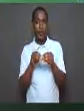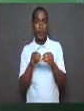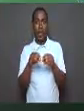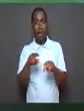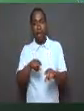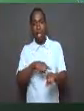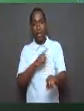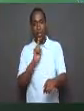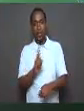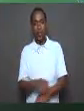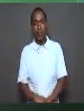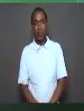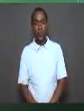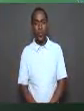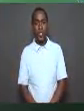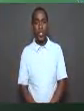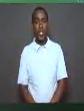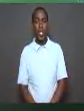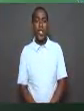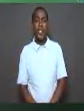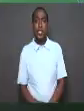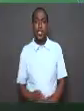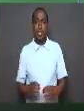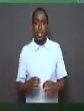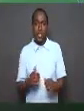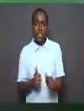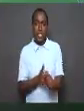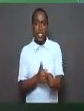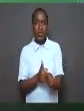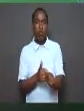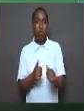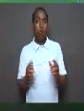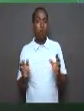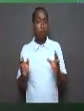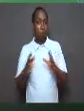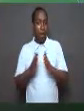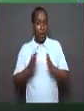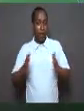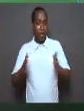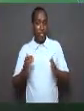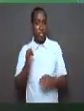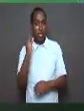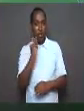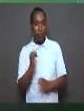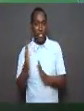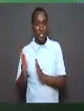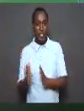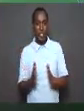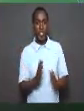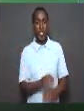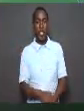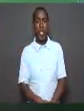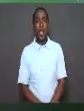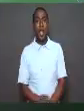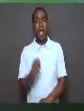A series of magnifications forms the image. The image is